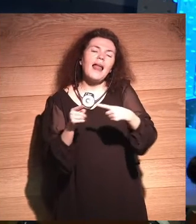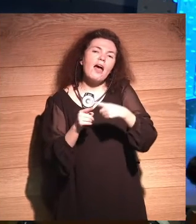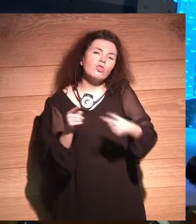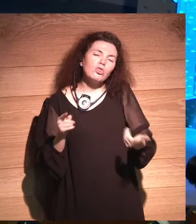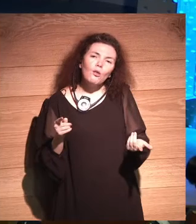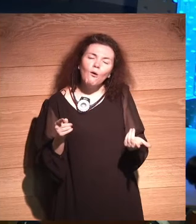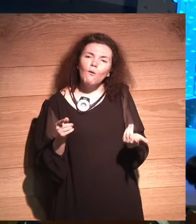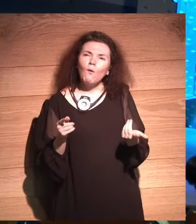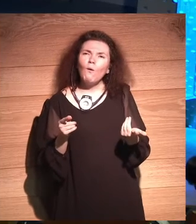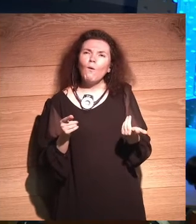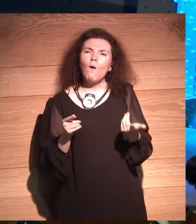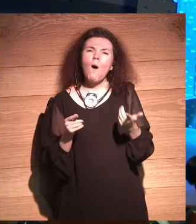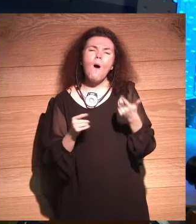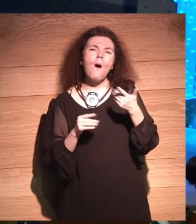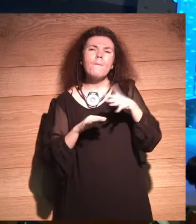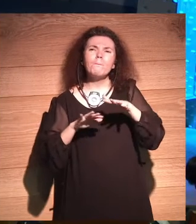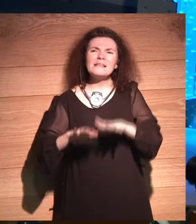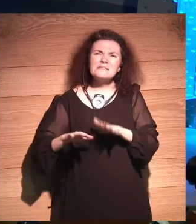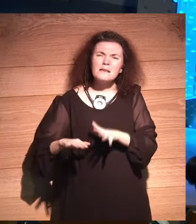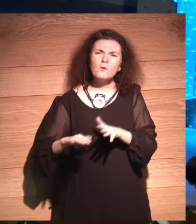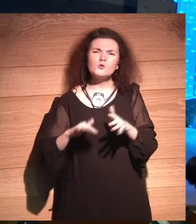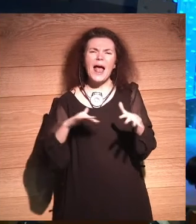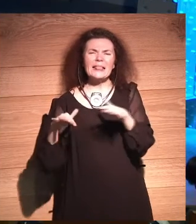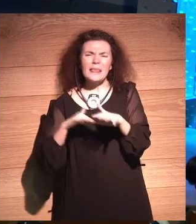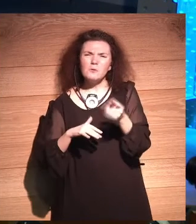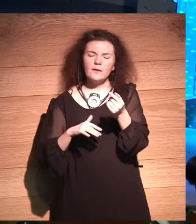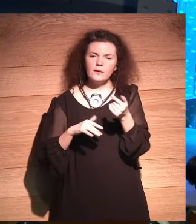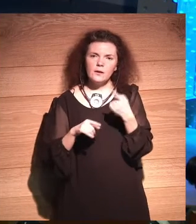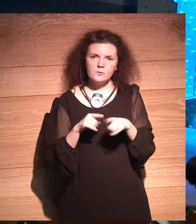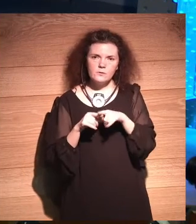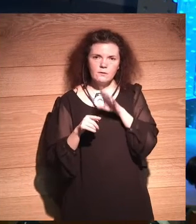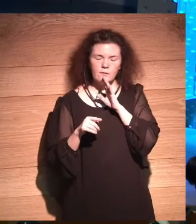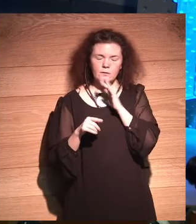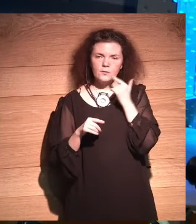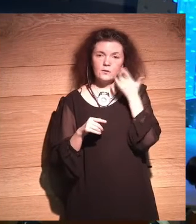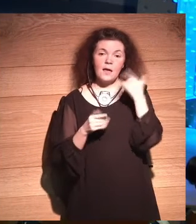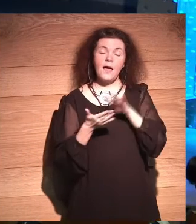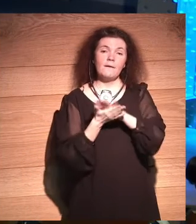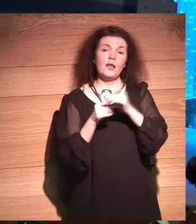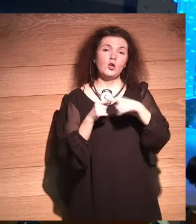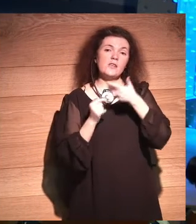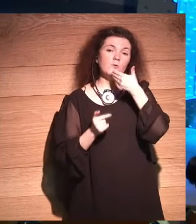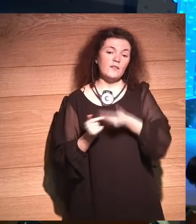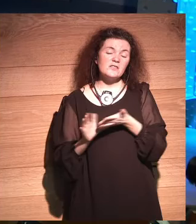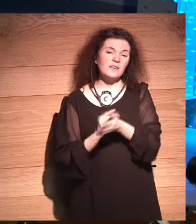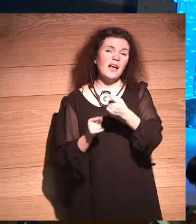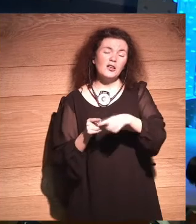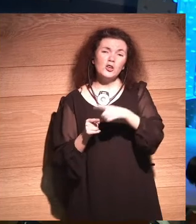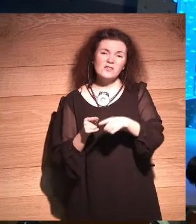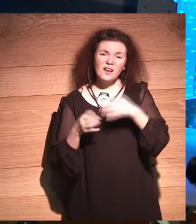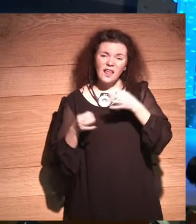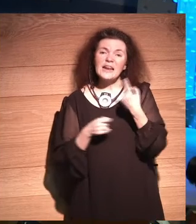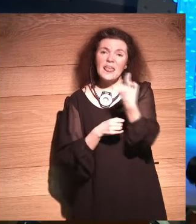But many of these proposals are capital amortizations, assets, liabilities, things like